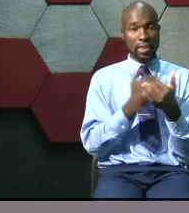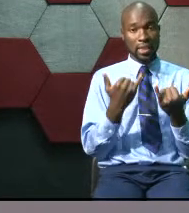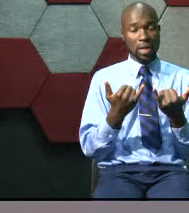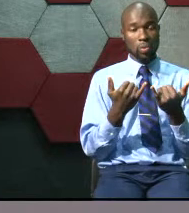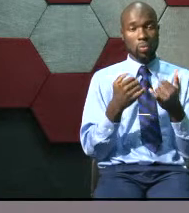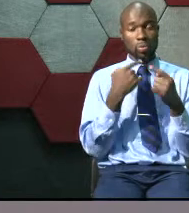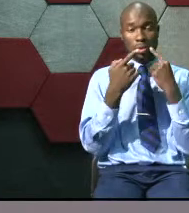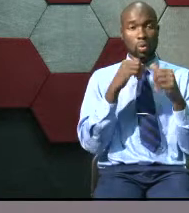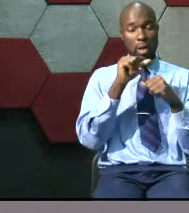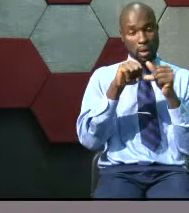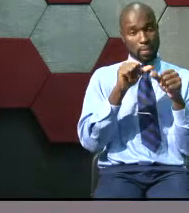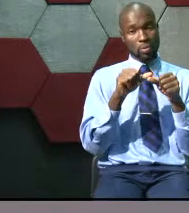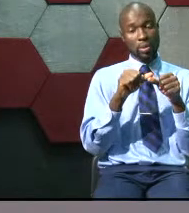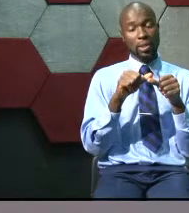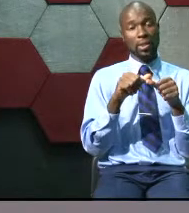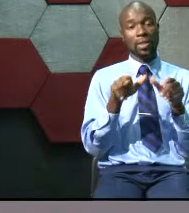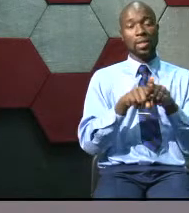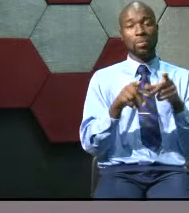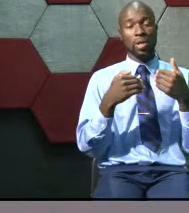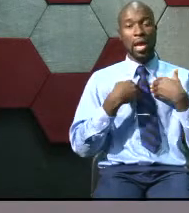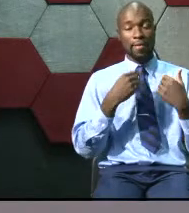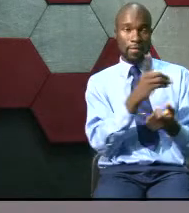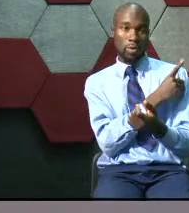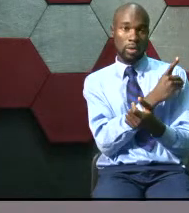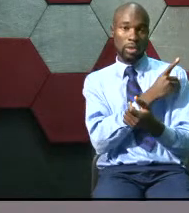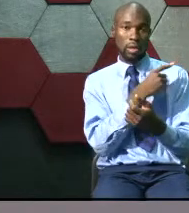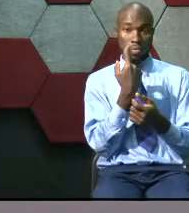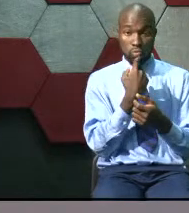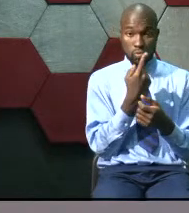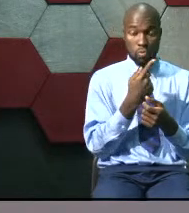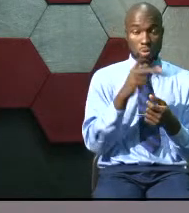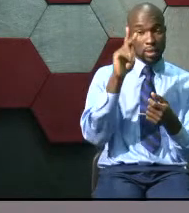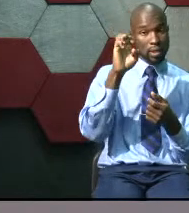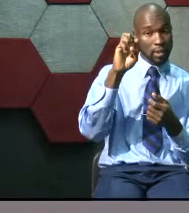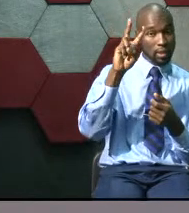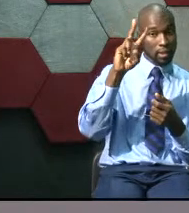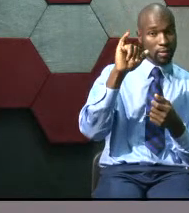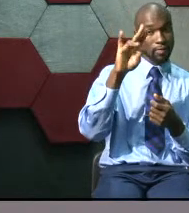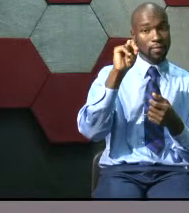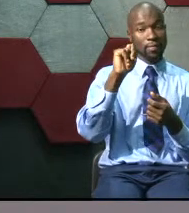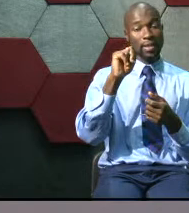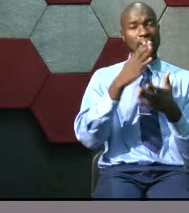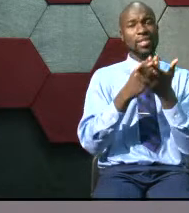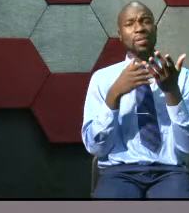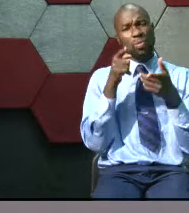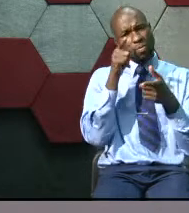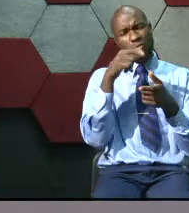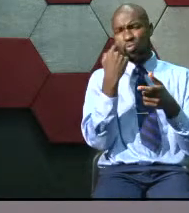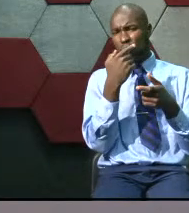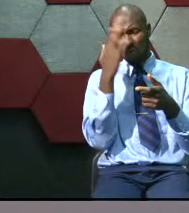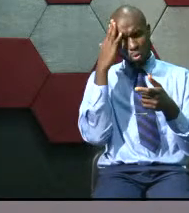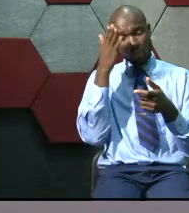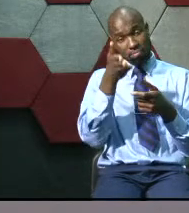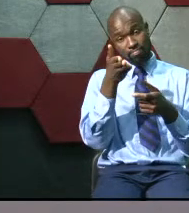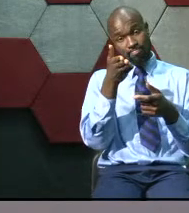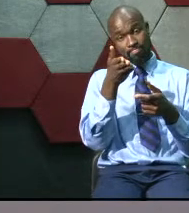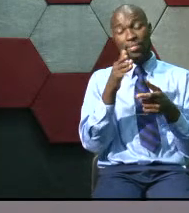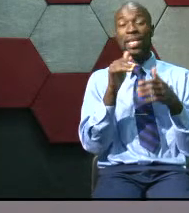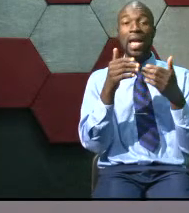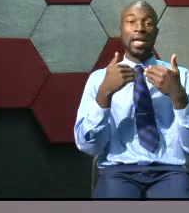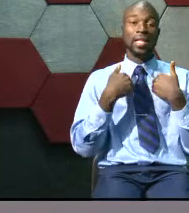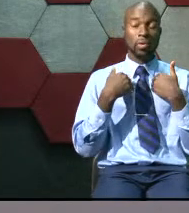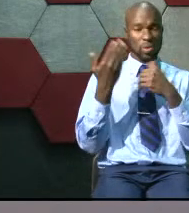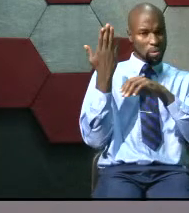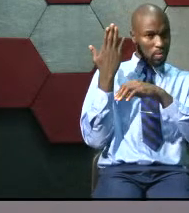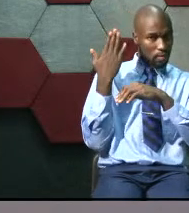about. And we have Dr. Kevin Desai. Some of you will know him and you'll remember him. He is our former